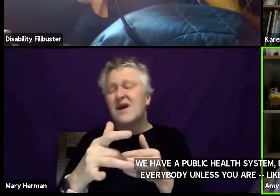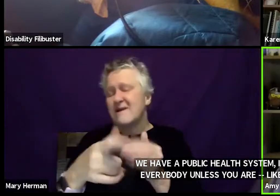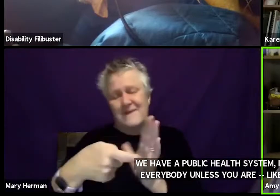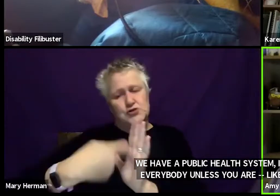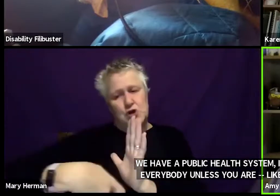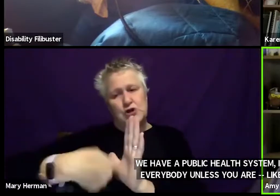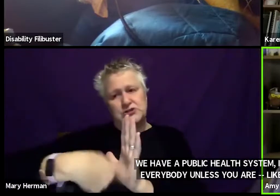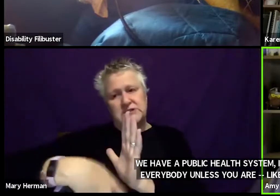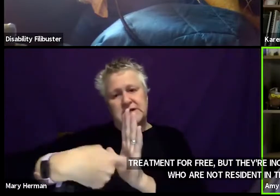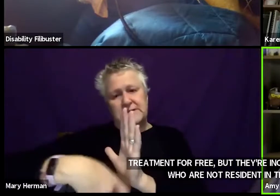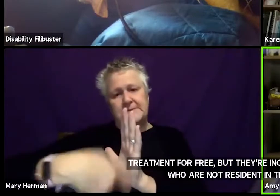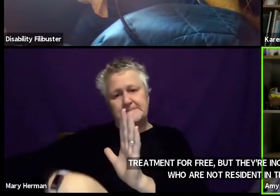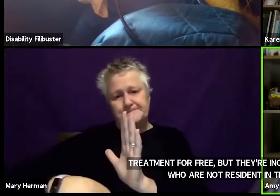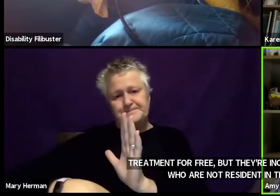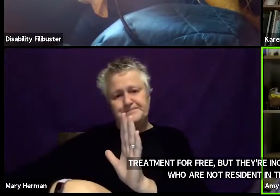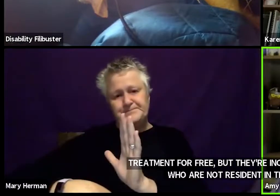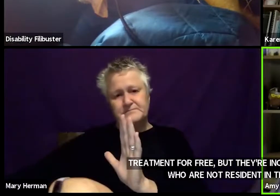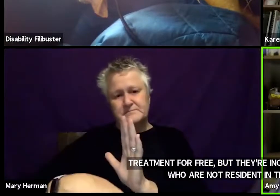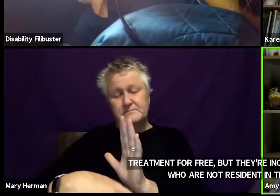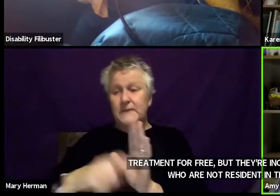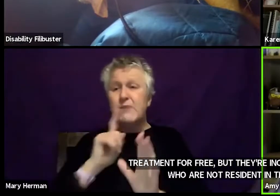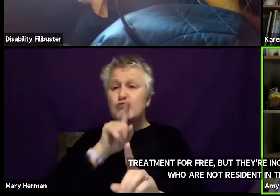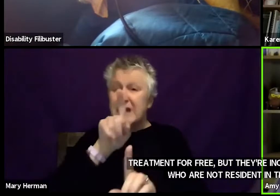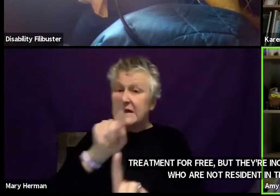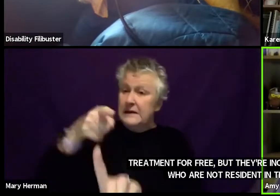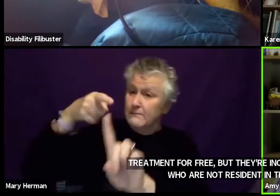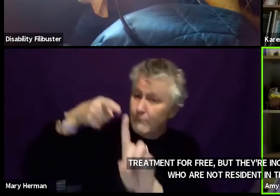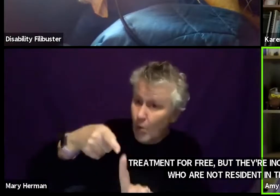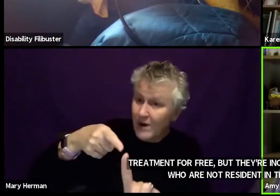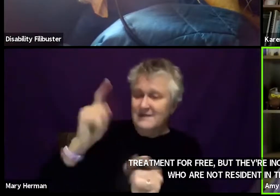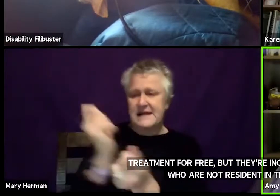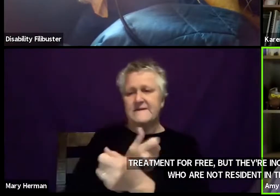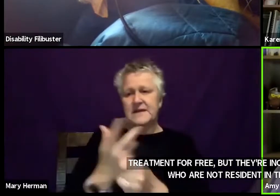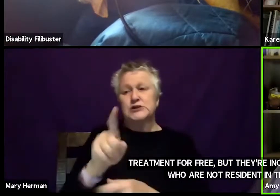costs. But in principle, everything should be free. And